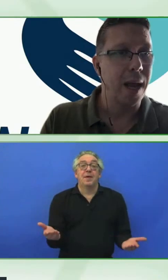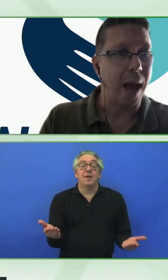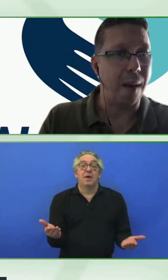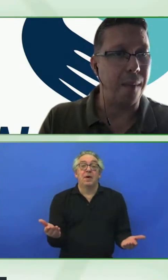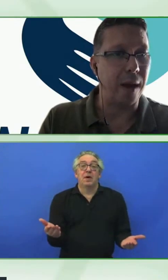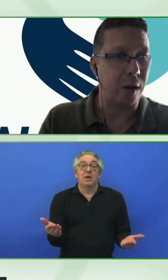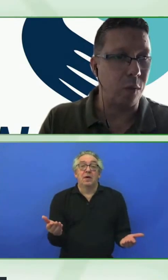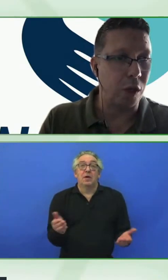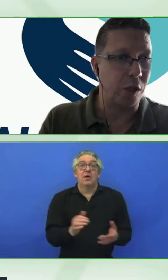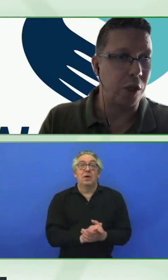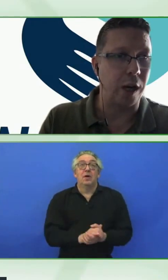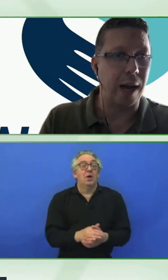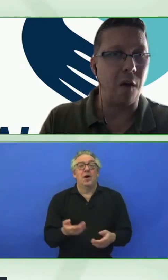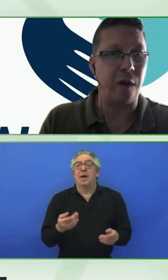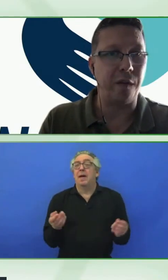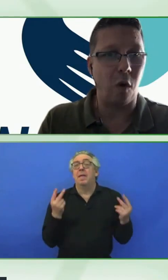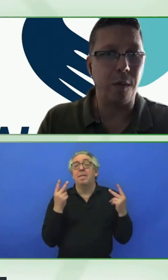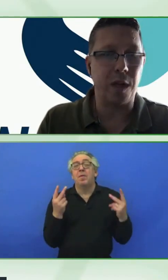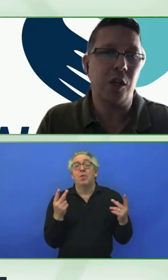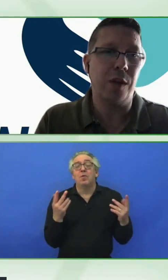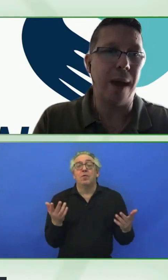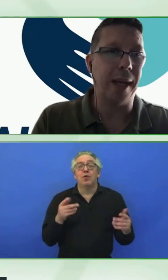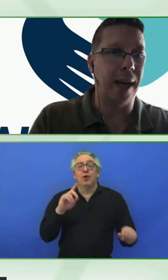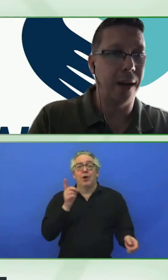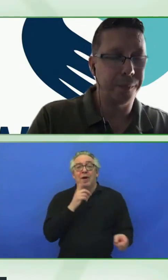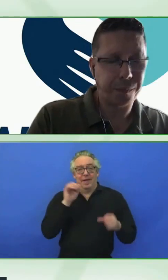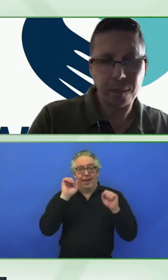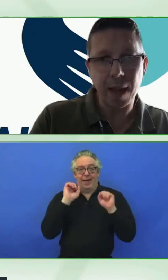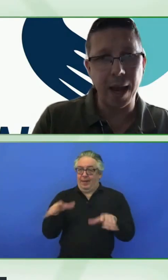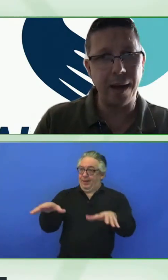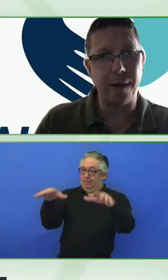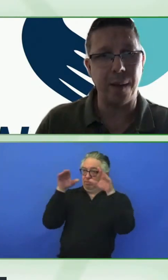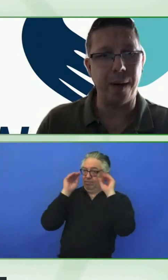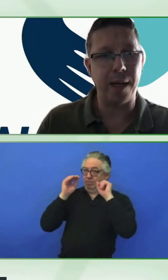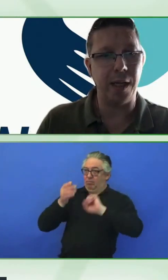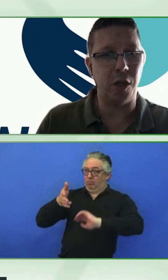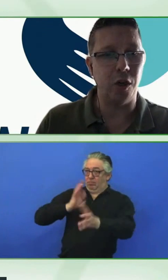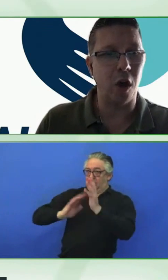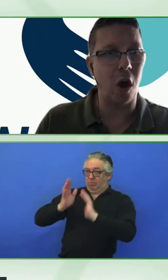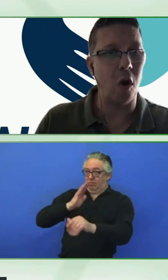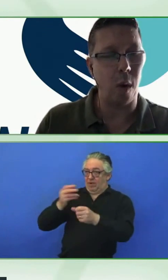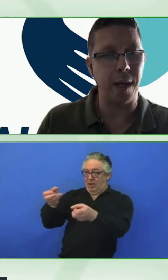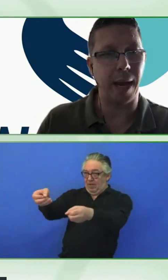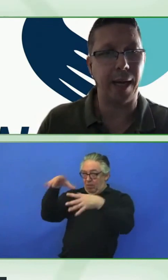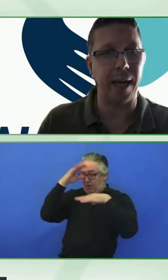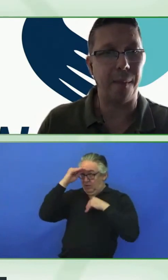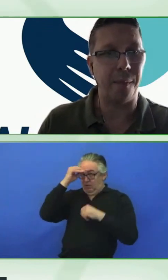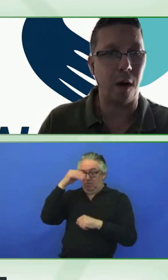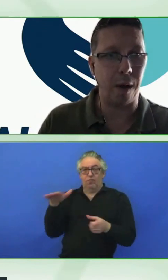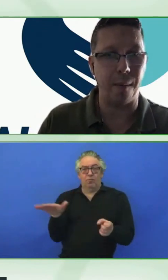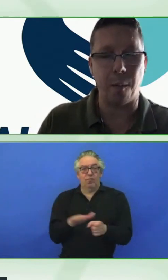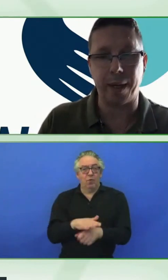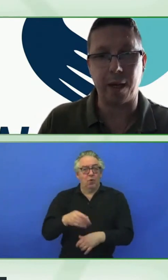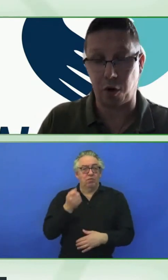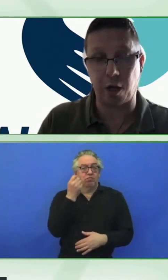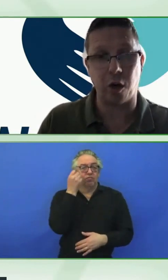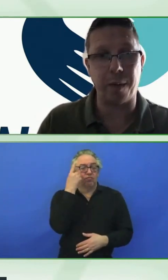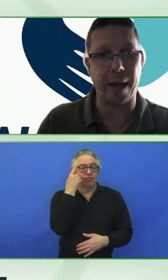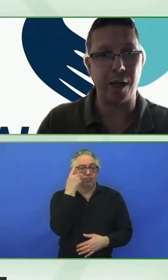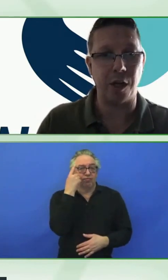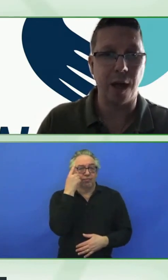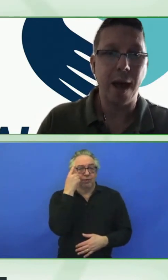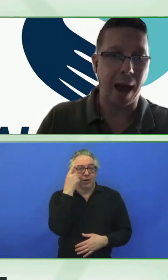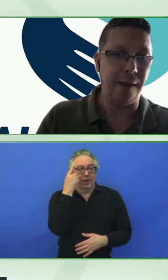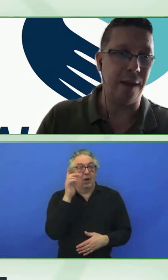tongue, and which should allow for informed decision making and the ability to know when taking up